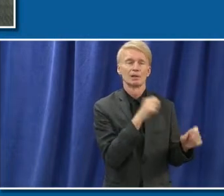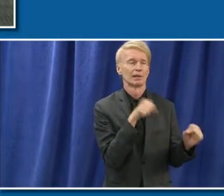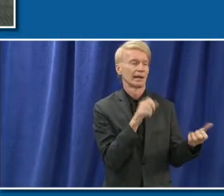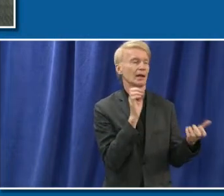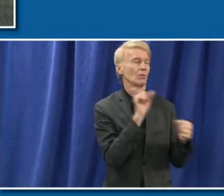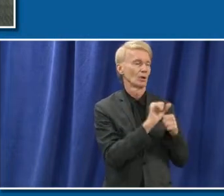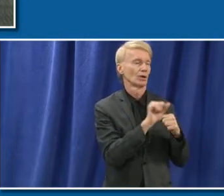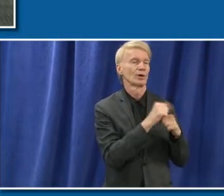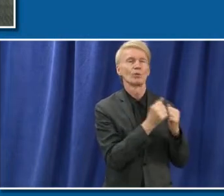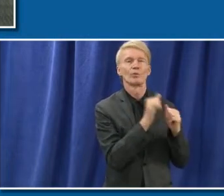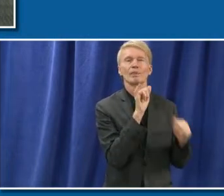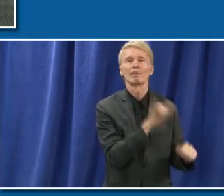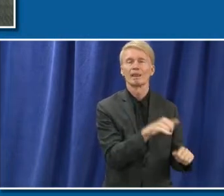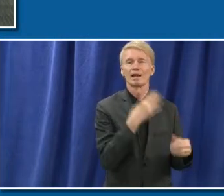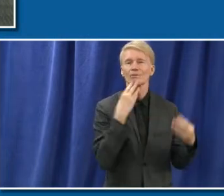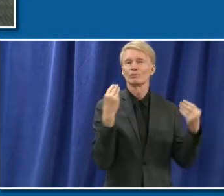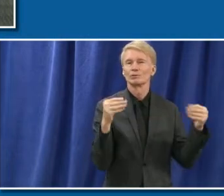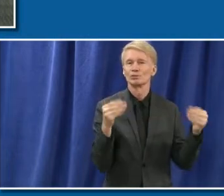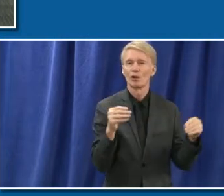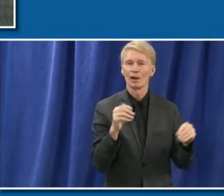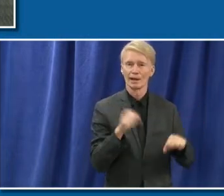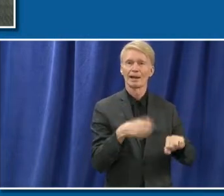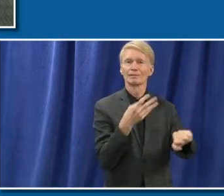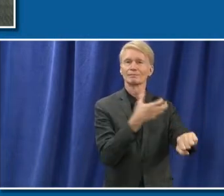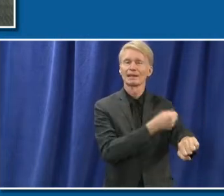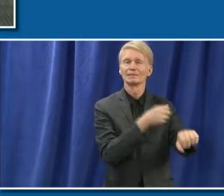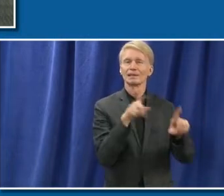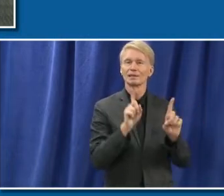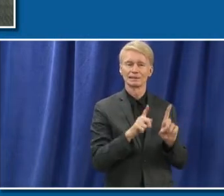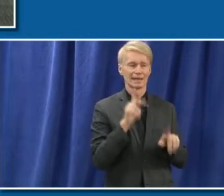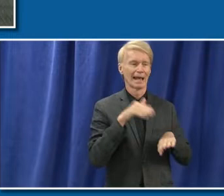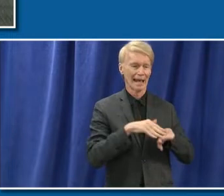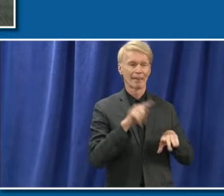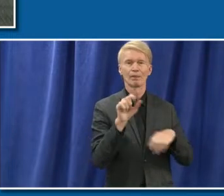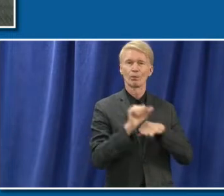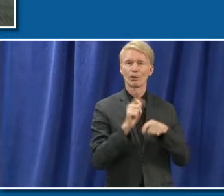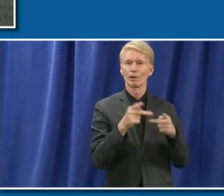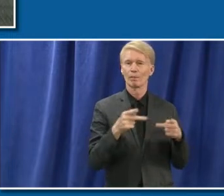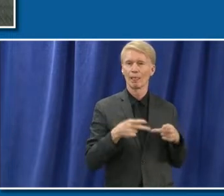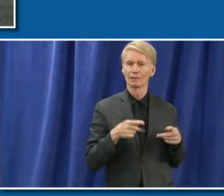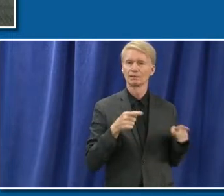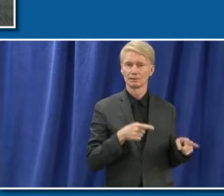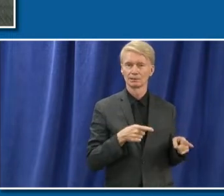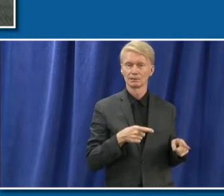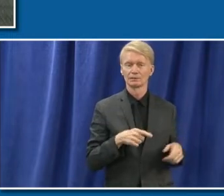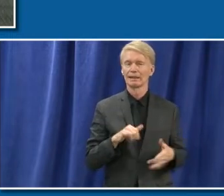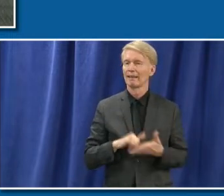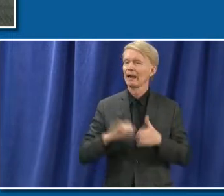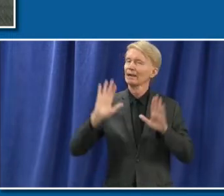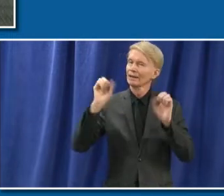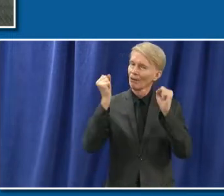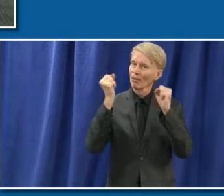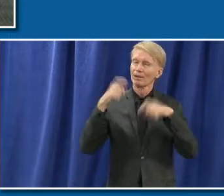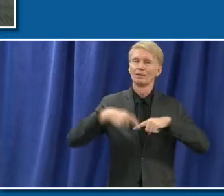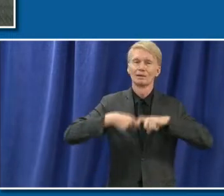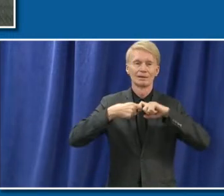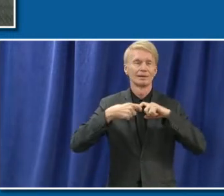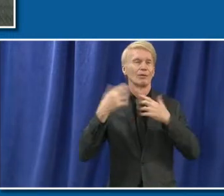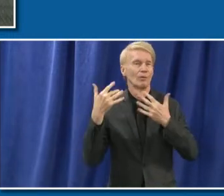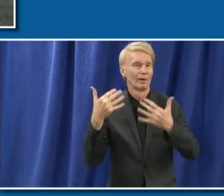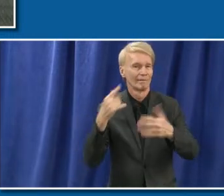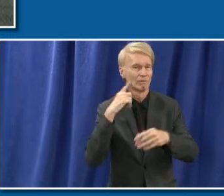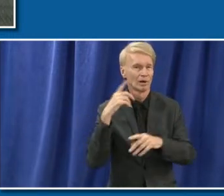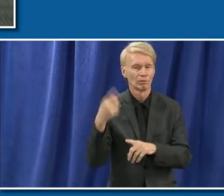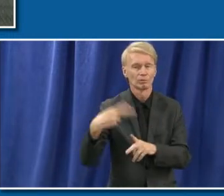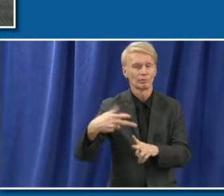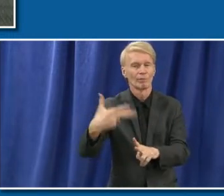able to be vaccinated on site at work. So all of this is down the line. None of it is starting yet, probably for a number of months,